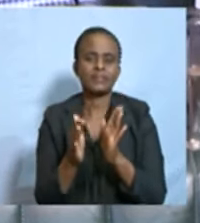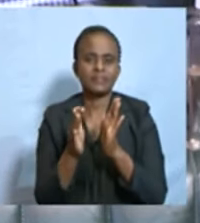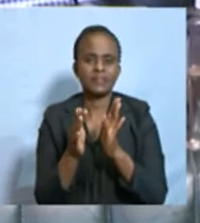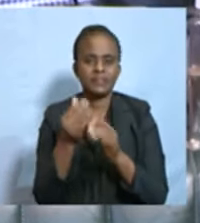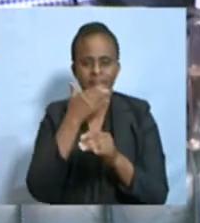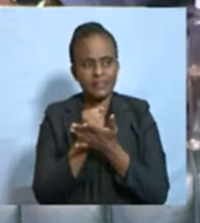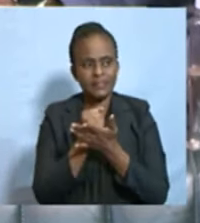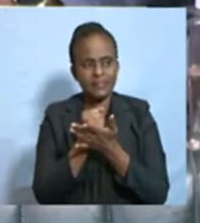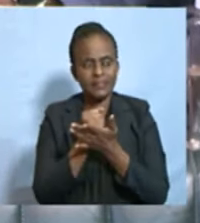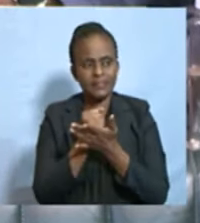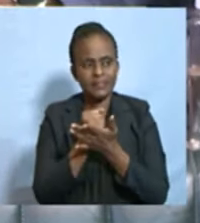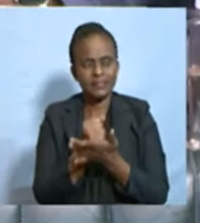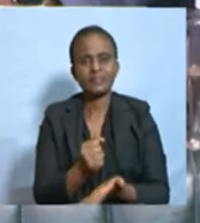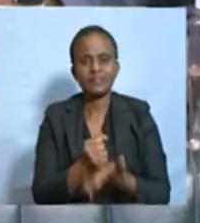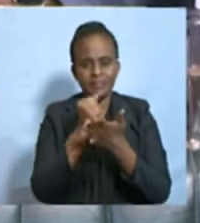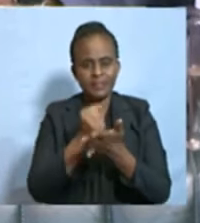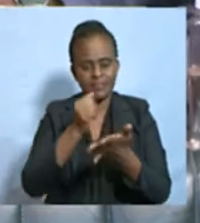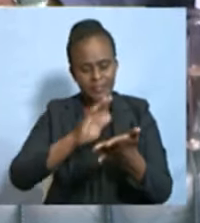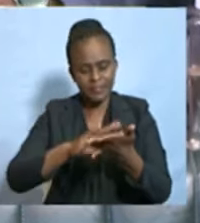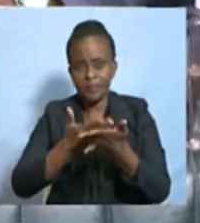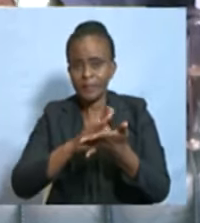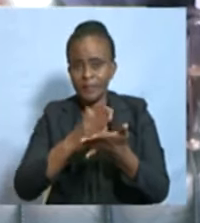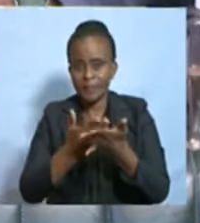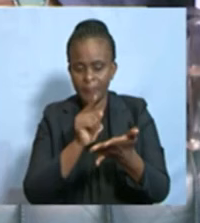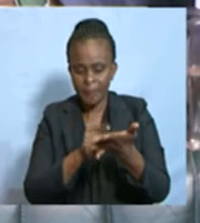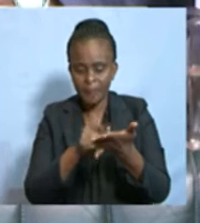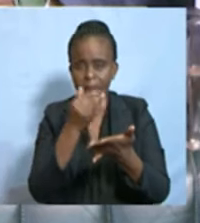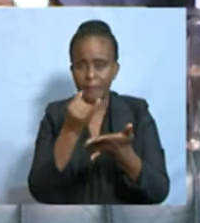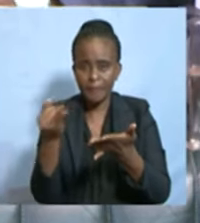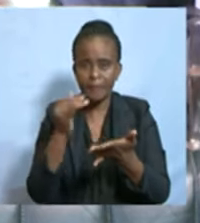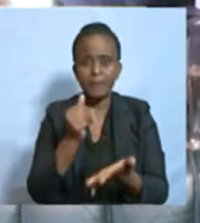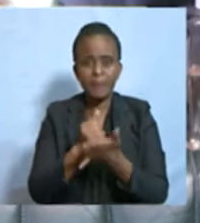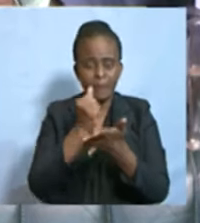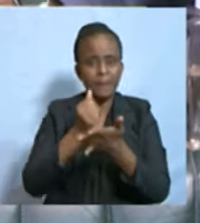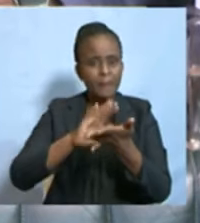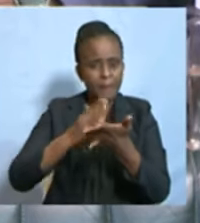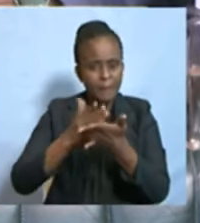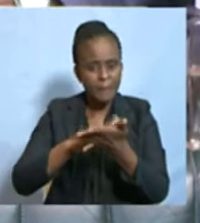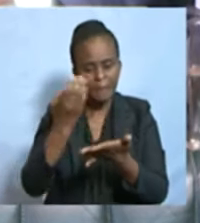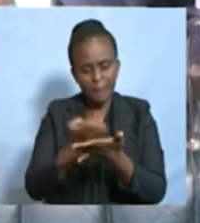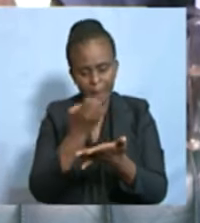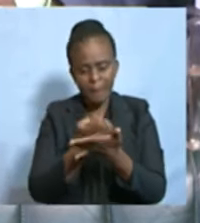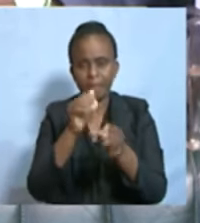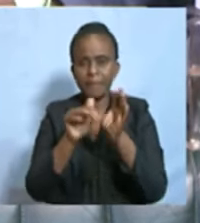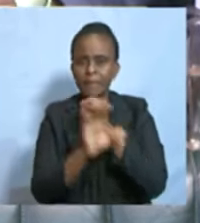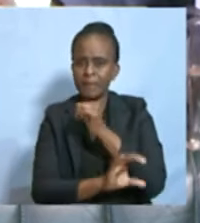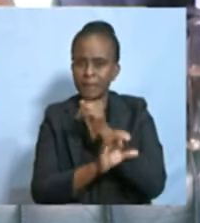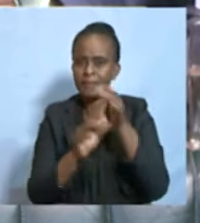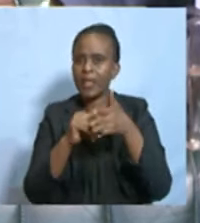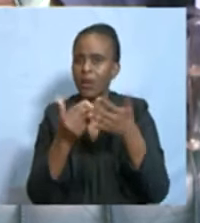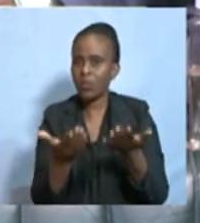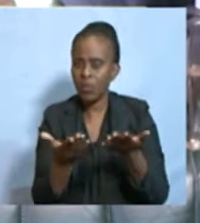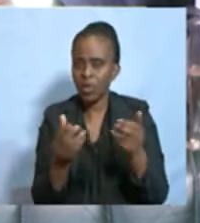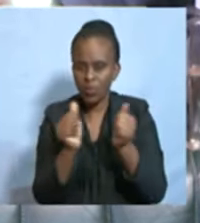should help to interpret the issues, to interpret the economic status of the country and